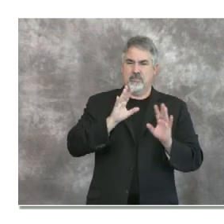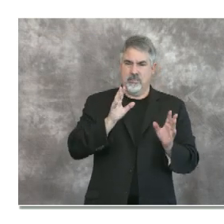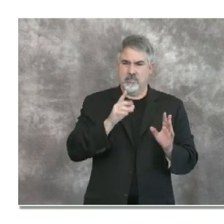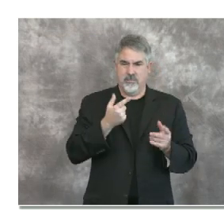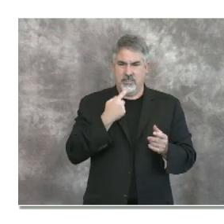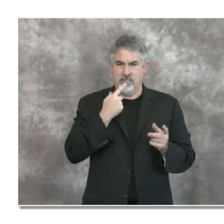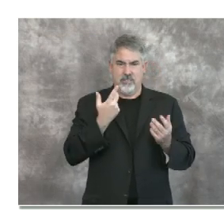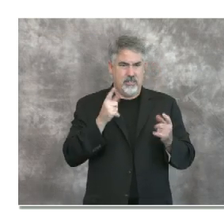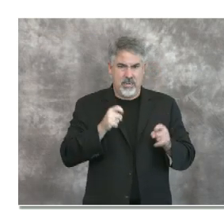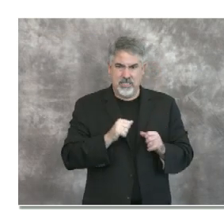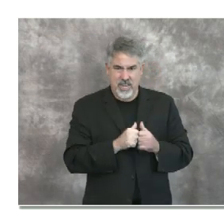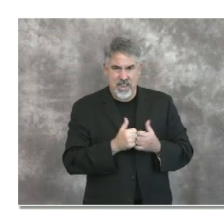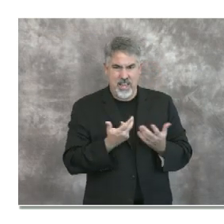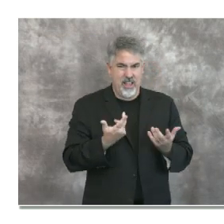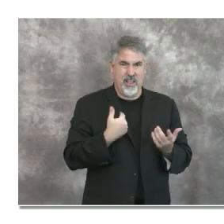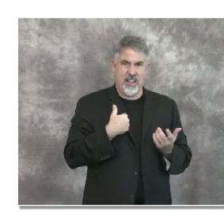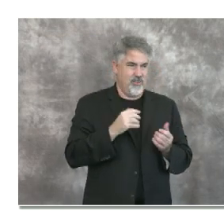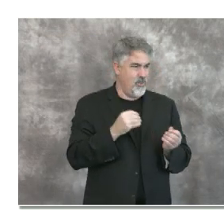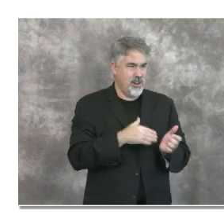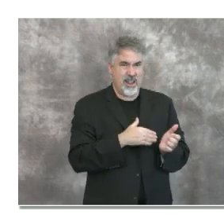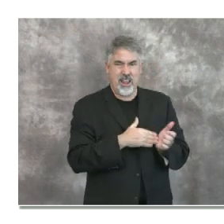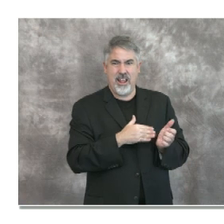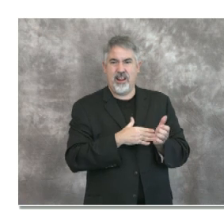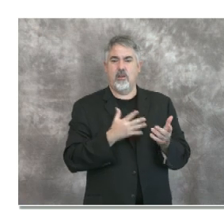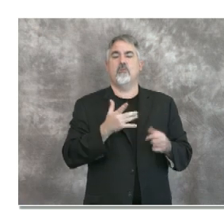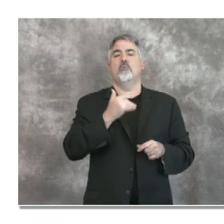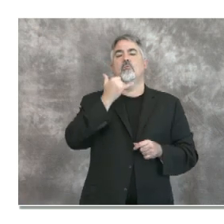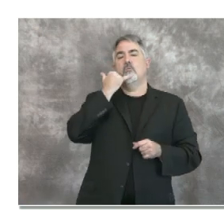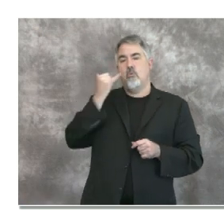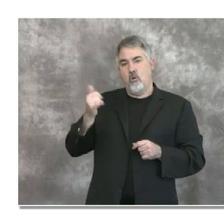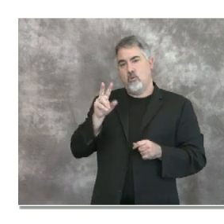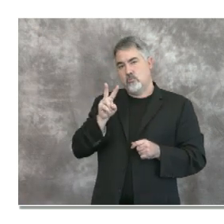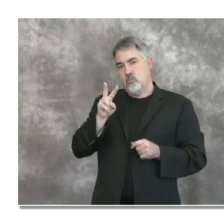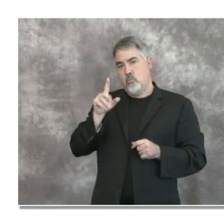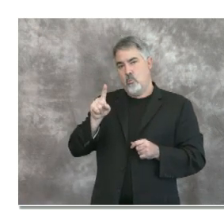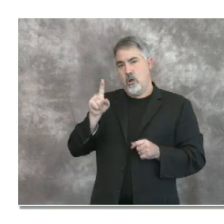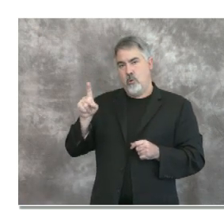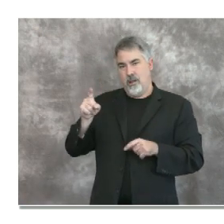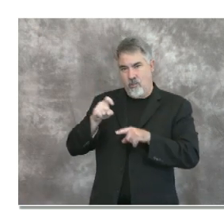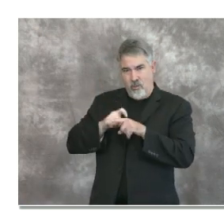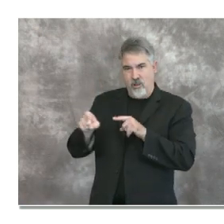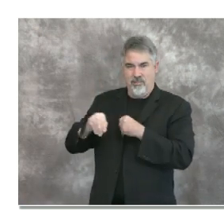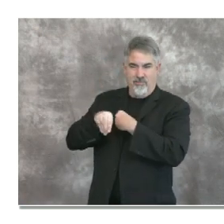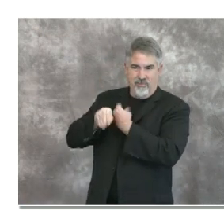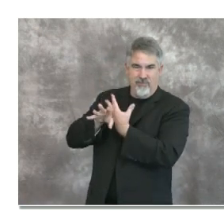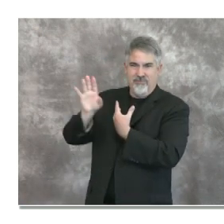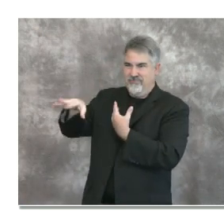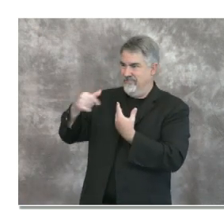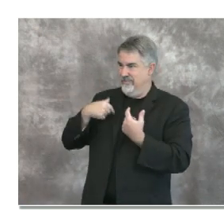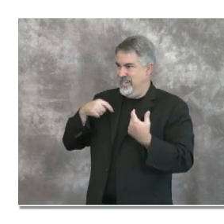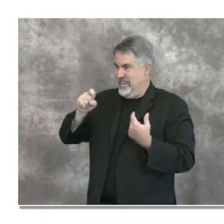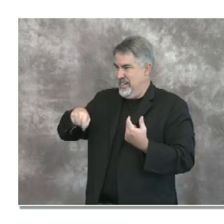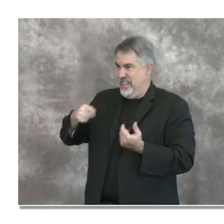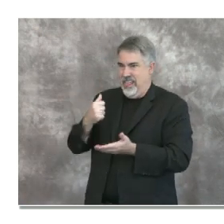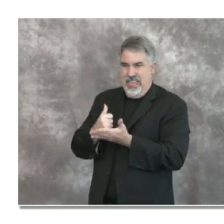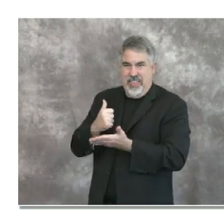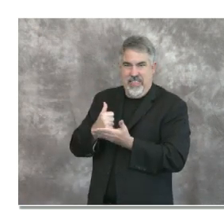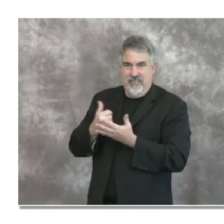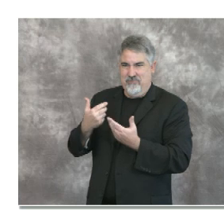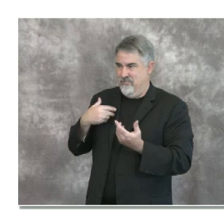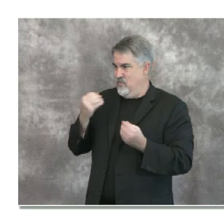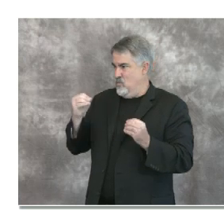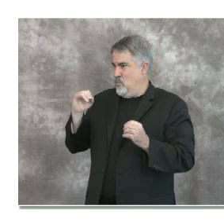tested through your healthcare provider, then call 211 and ask for our drive-through testing